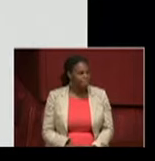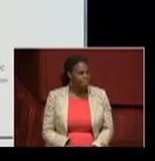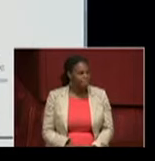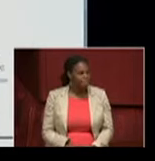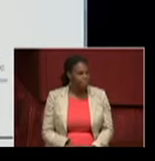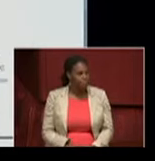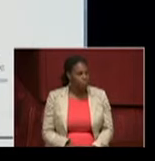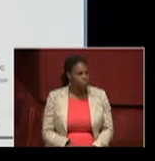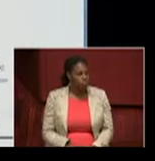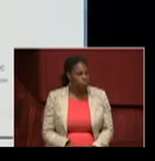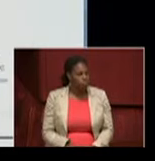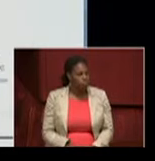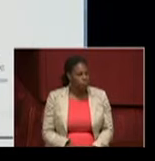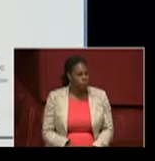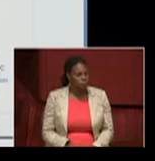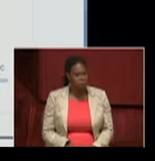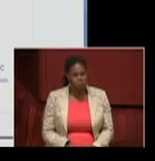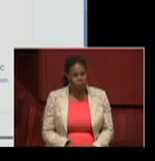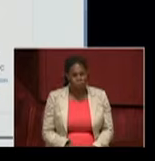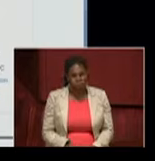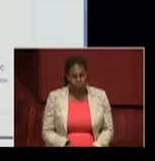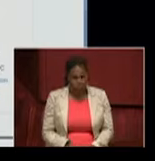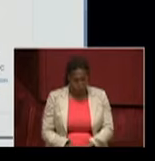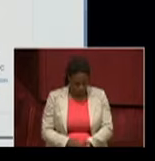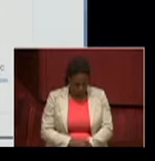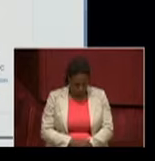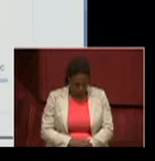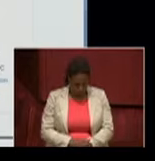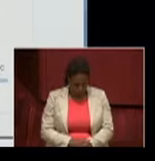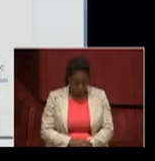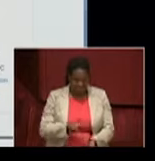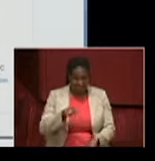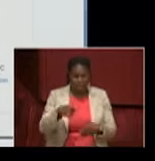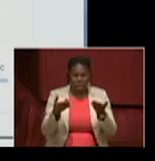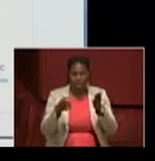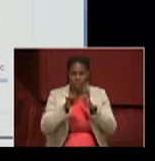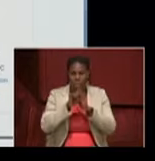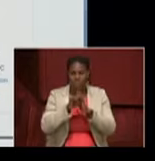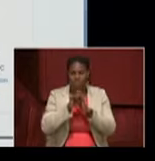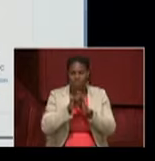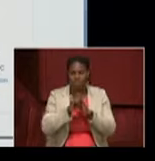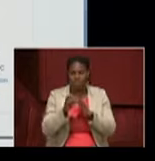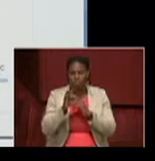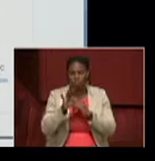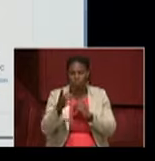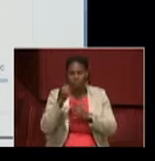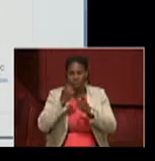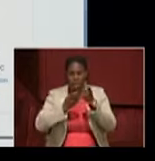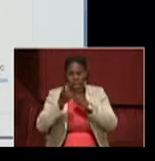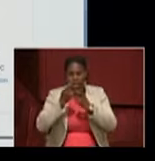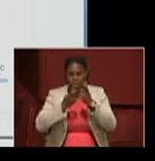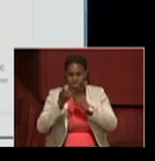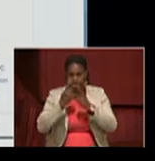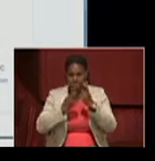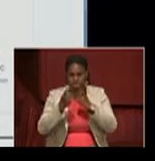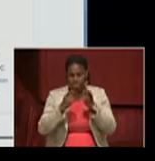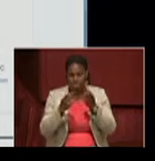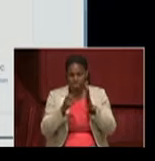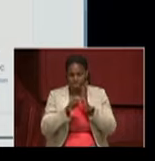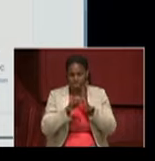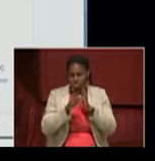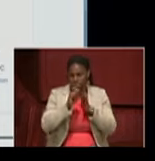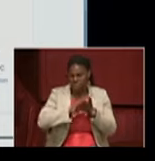Here's just an idea or an example of the census articles that have been written. So you